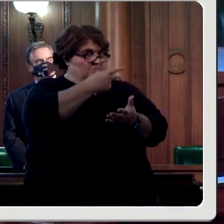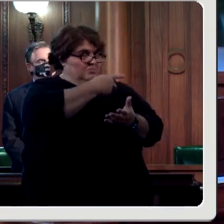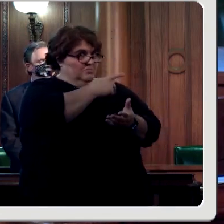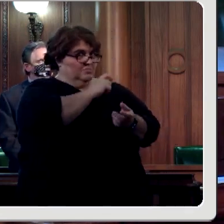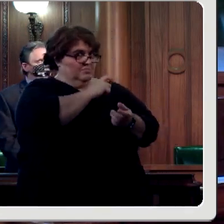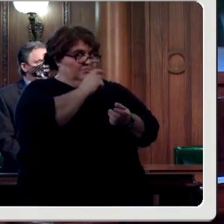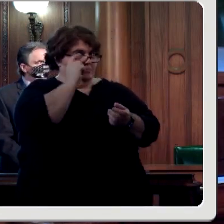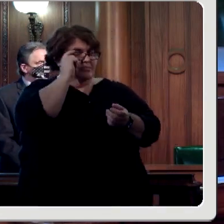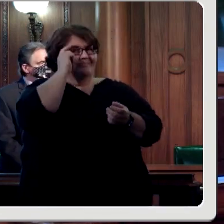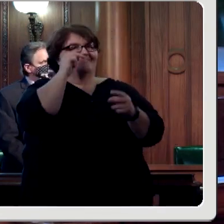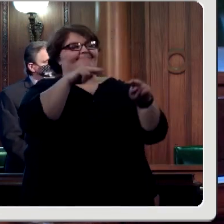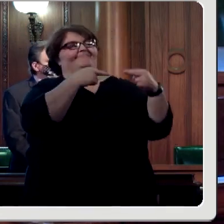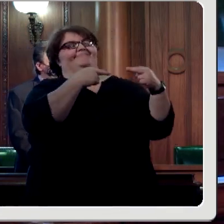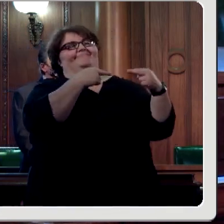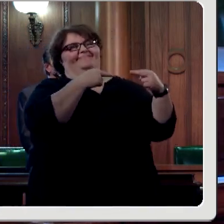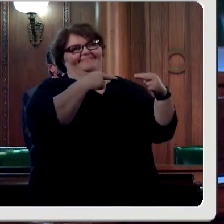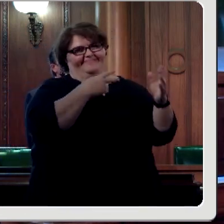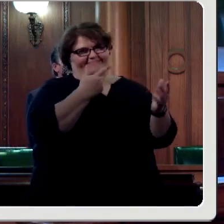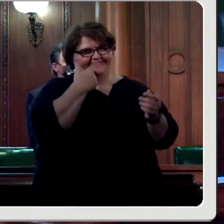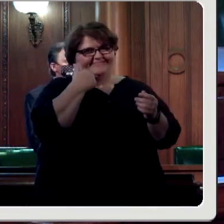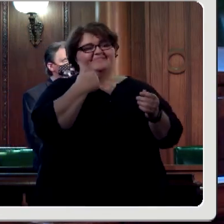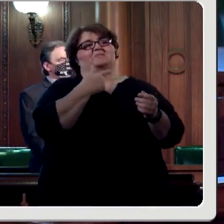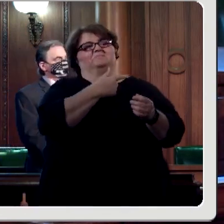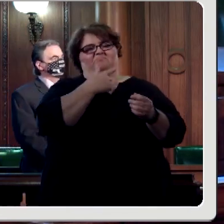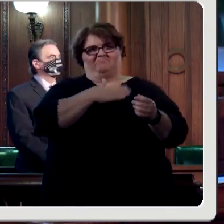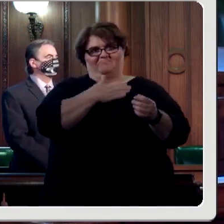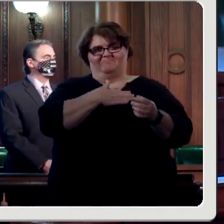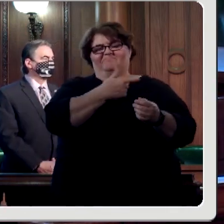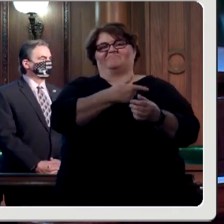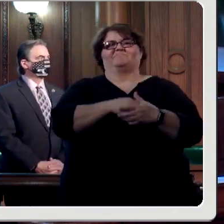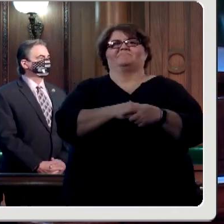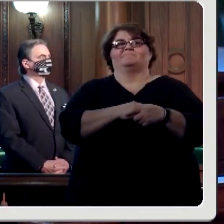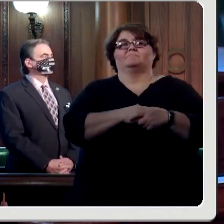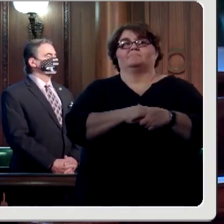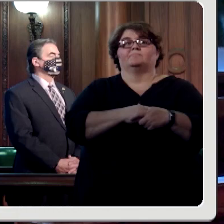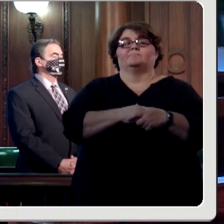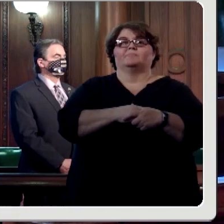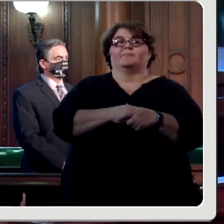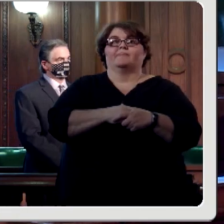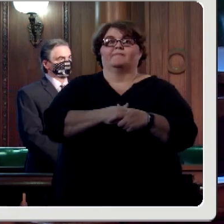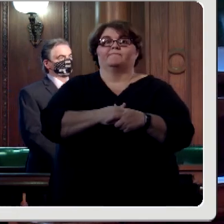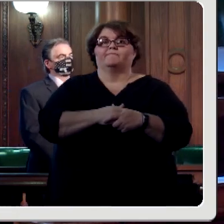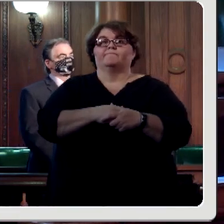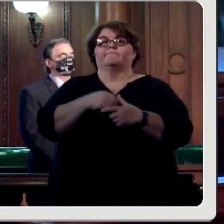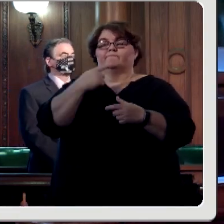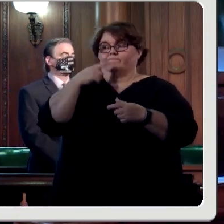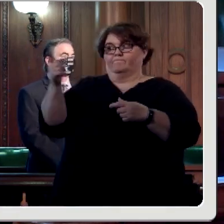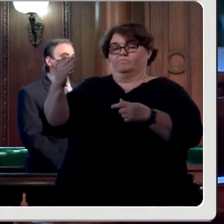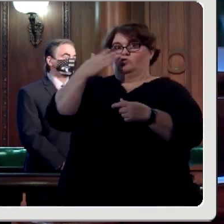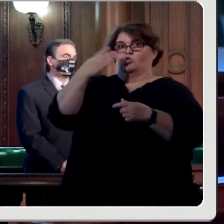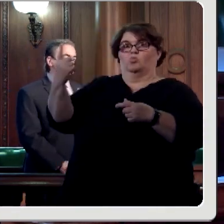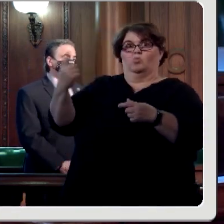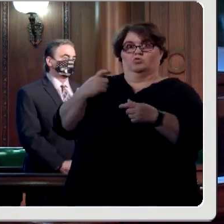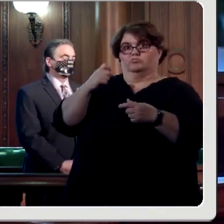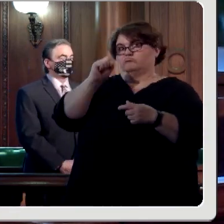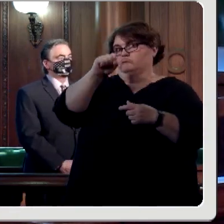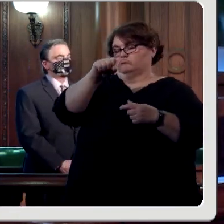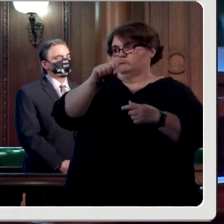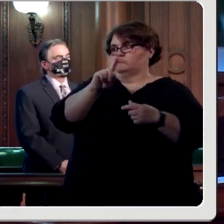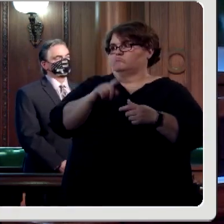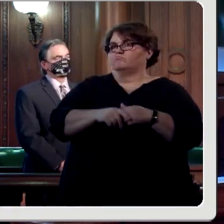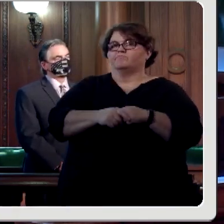Sure. Yeah, happy to. It's a great question. This is an area